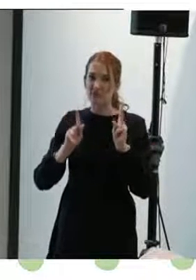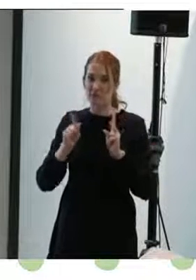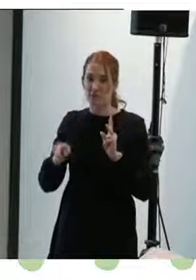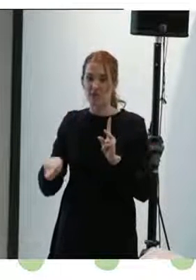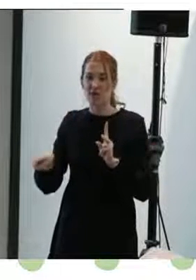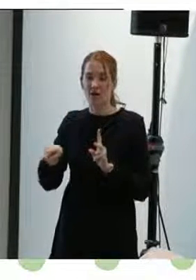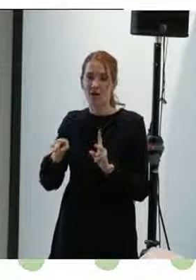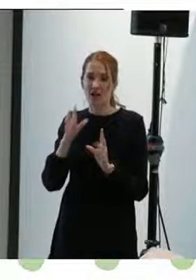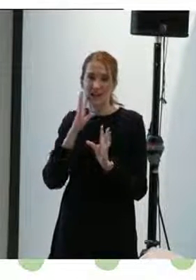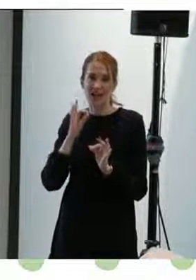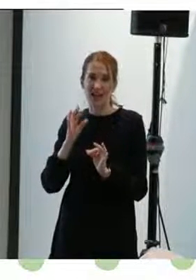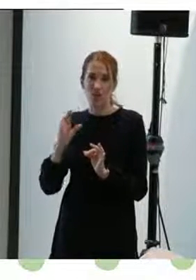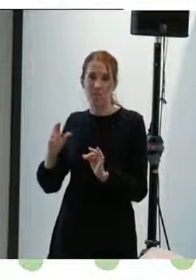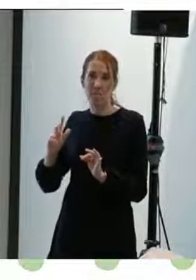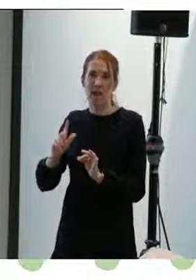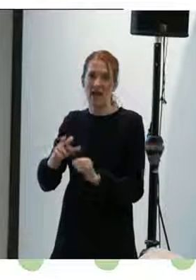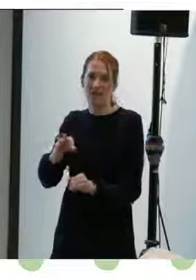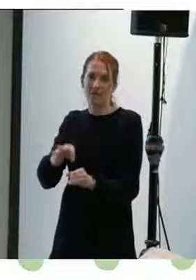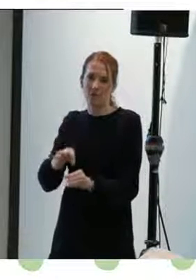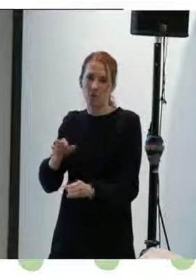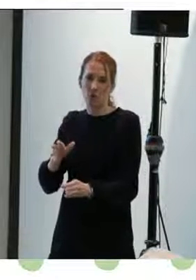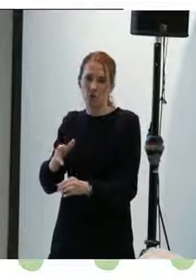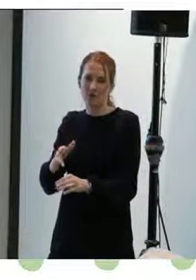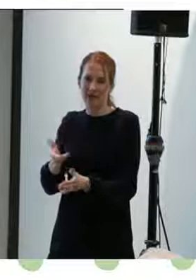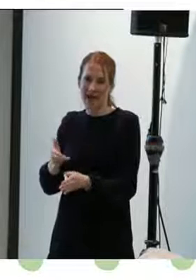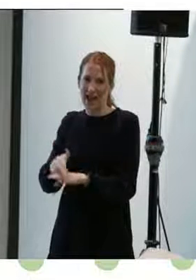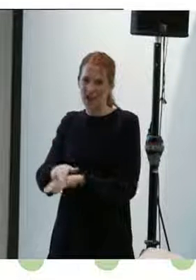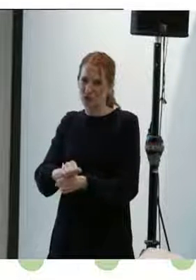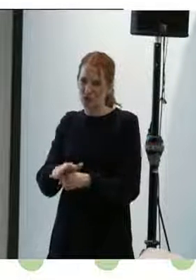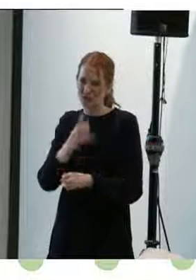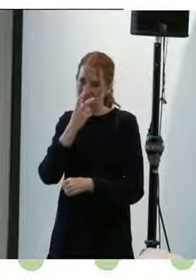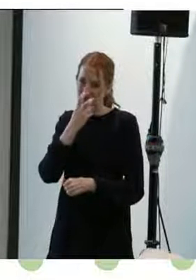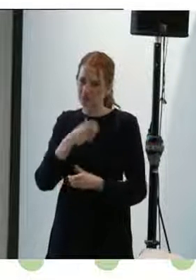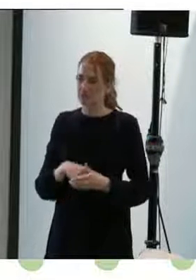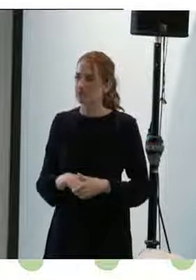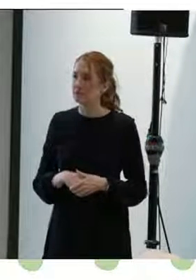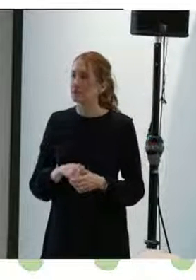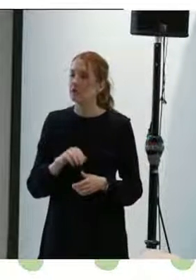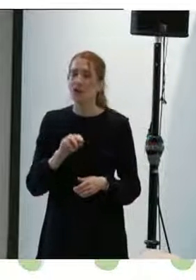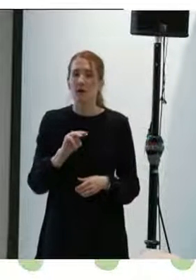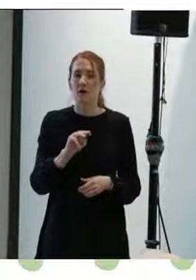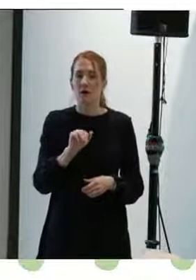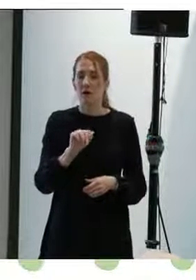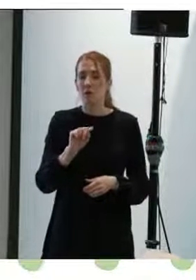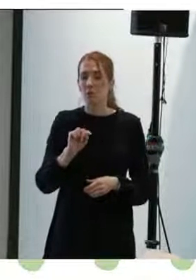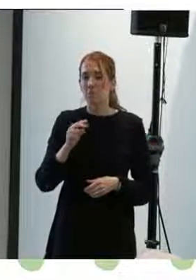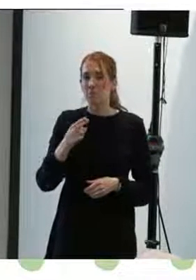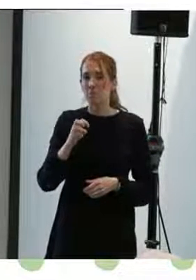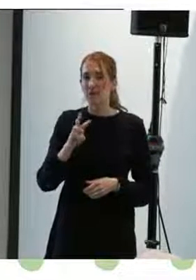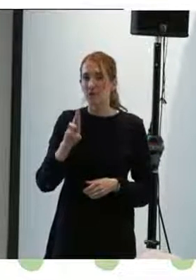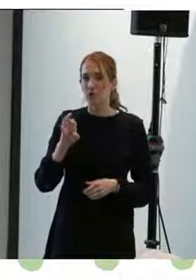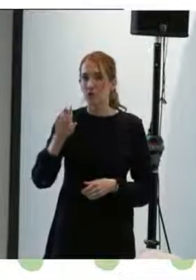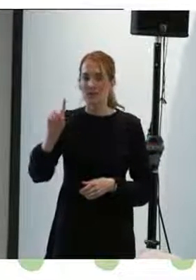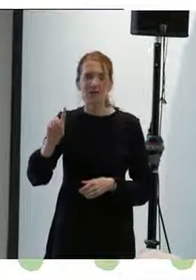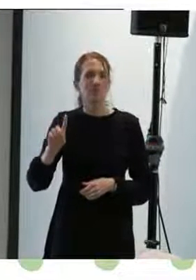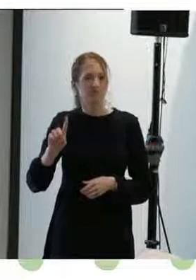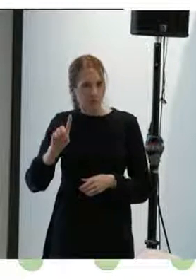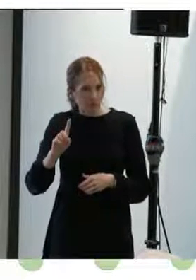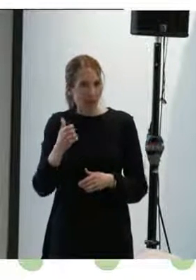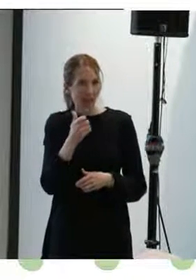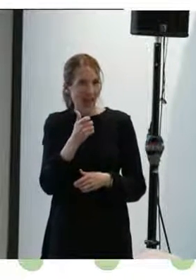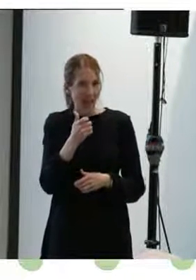politics post-COVID. Did you see any role of religion or faith groups in the lives of these